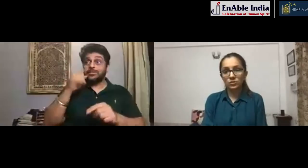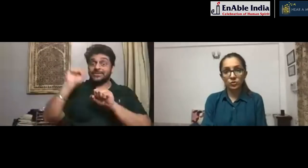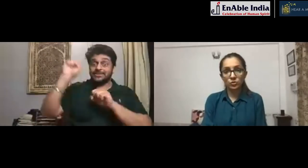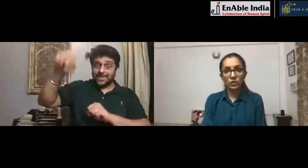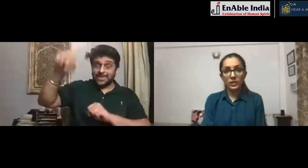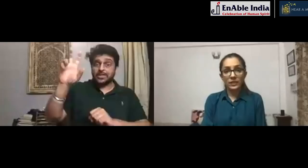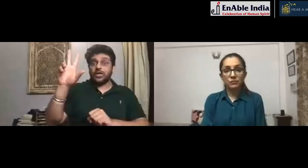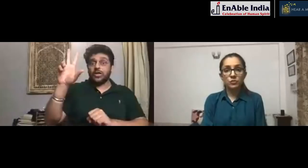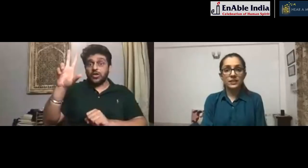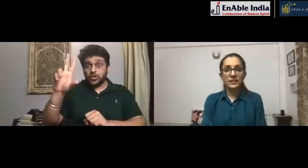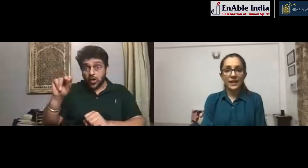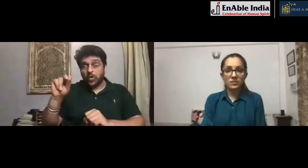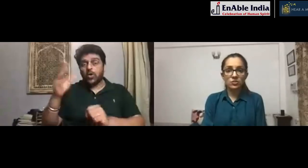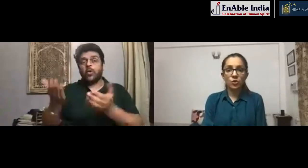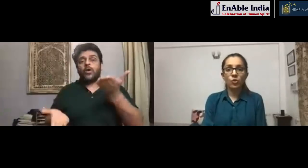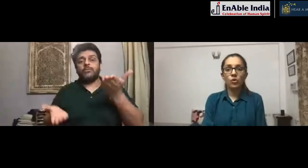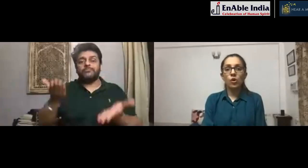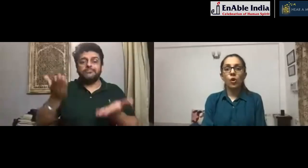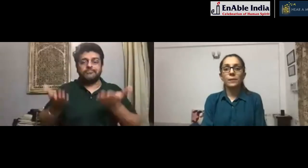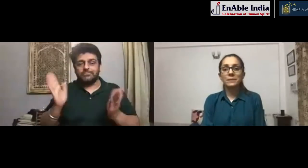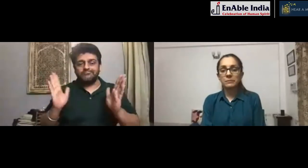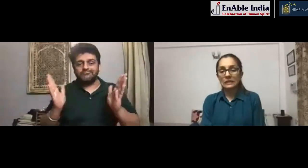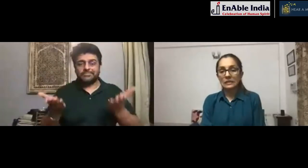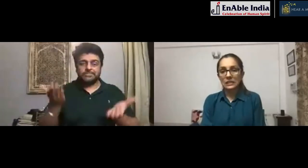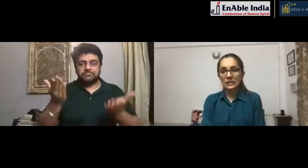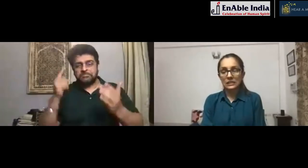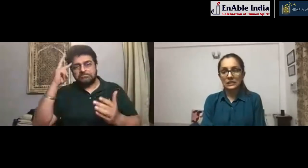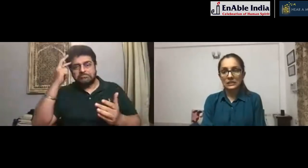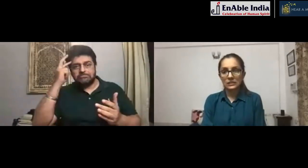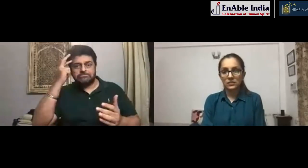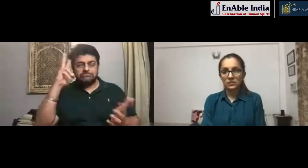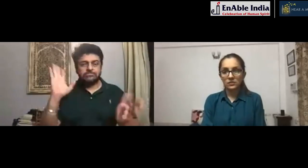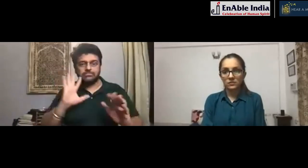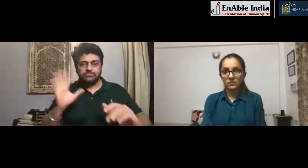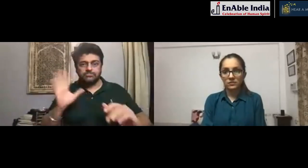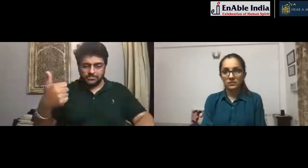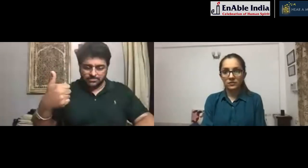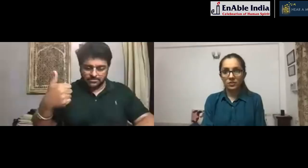These are the two. If you say yes, no, or maybe.